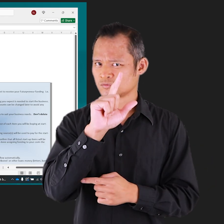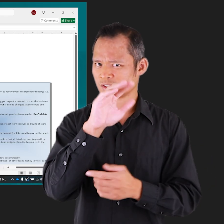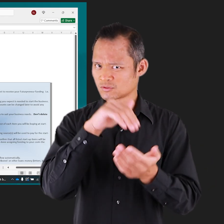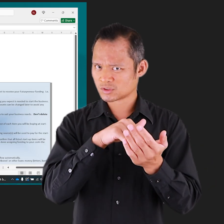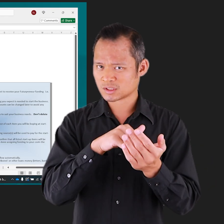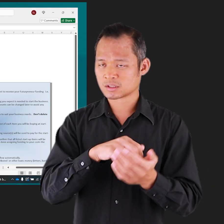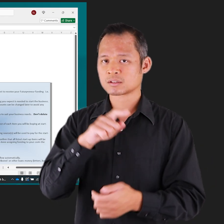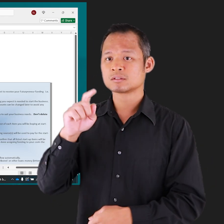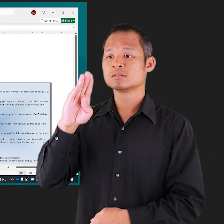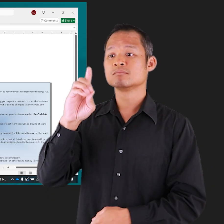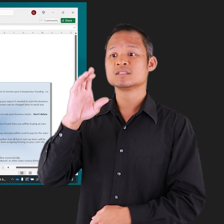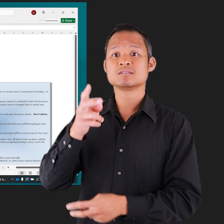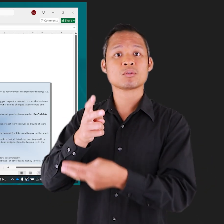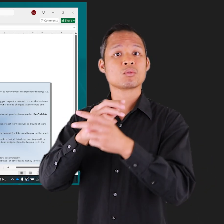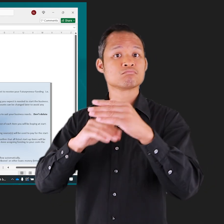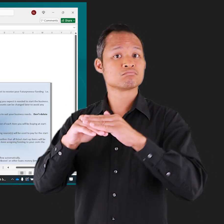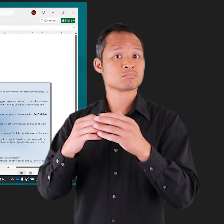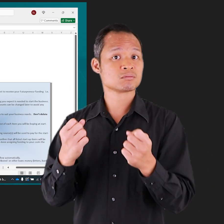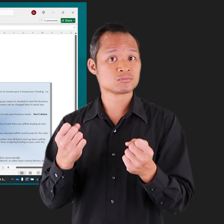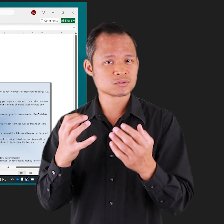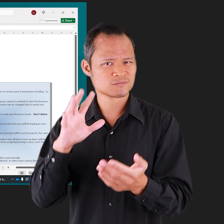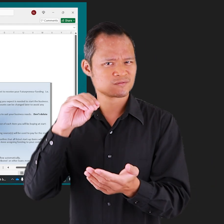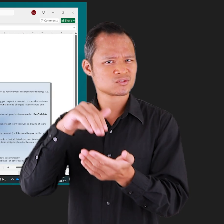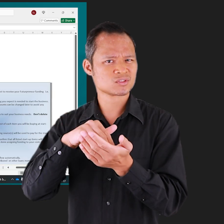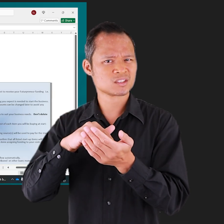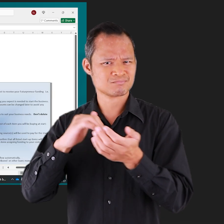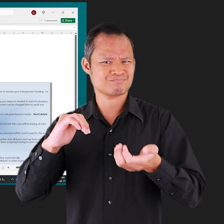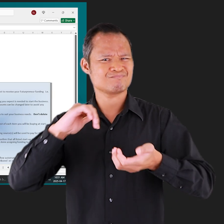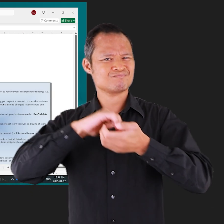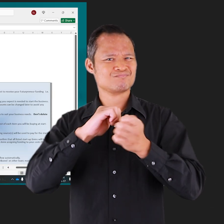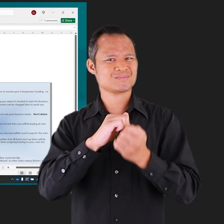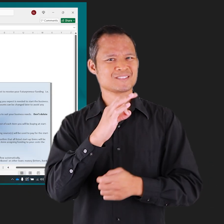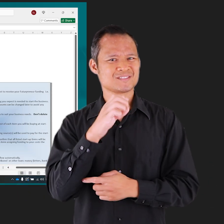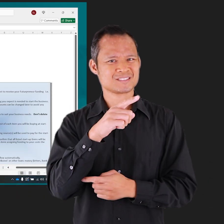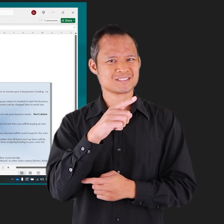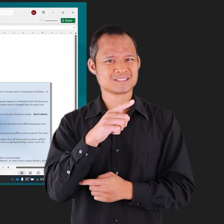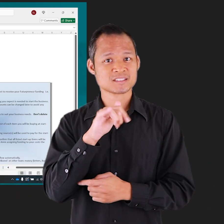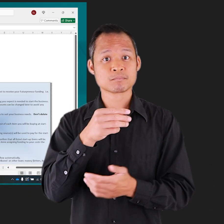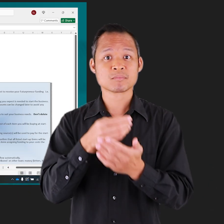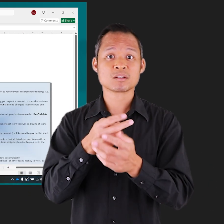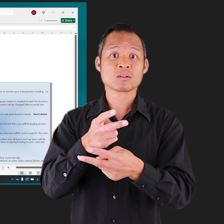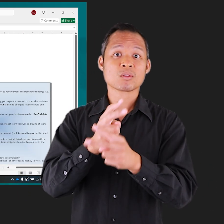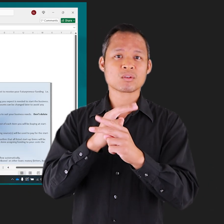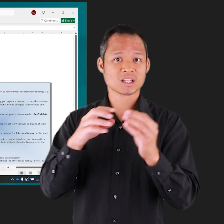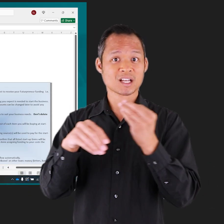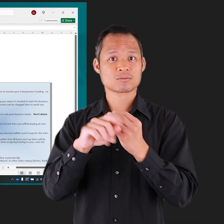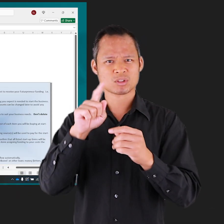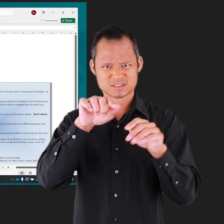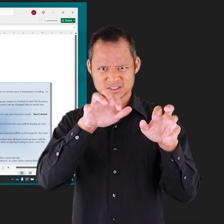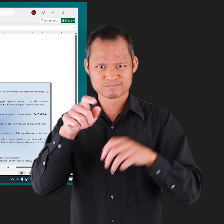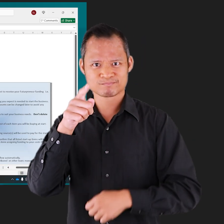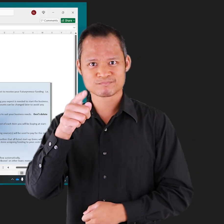is $25,000 from Futurpreneur and $50,000 from BDC, a partner of Futurpreneur. You can also borrow